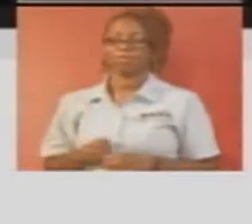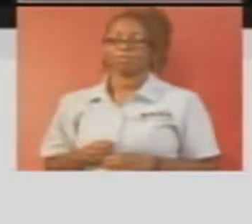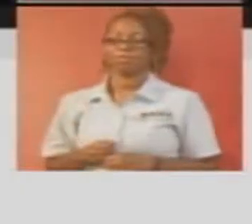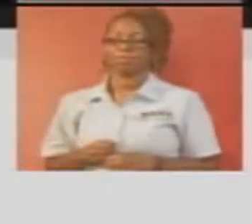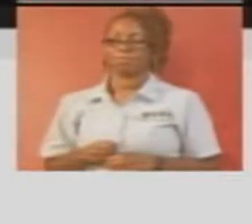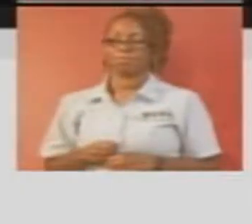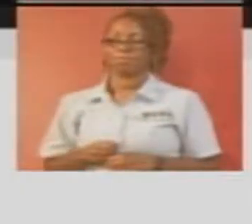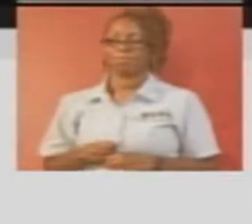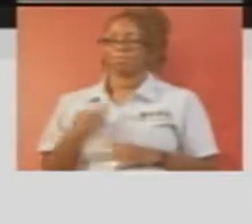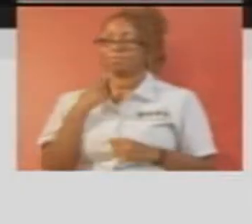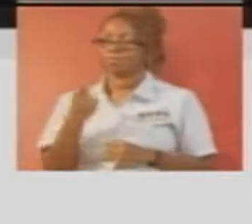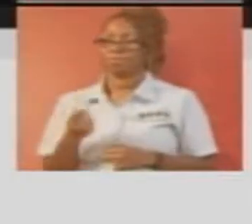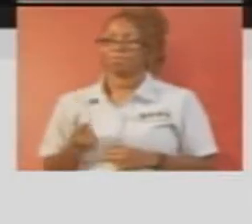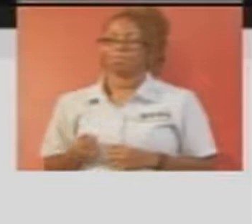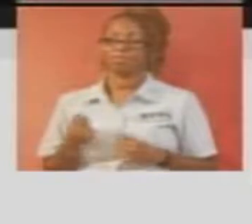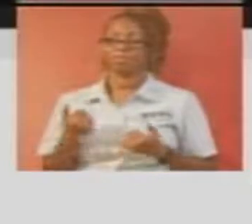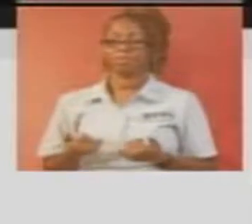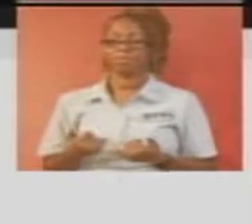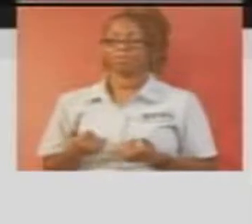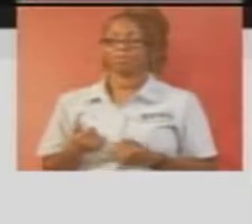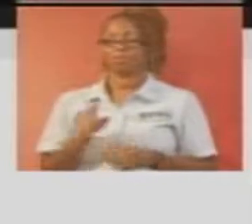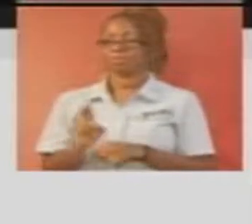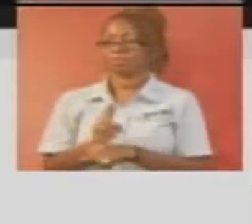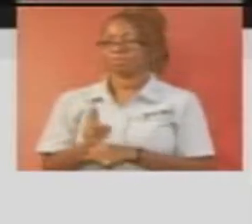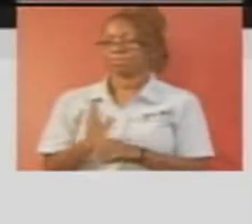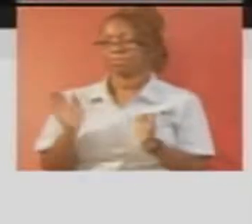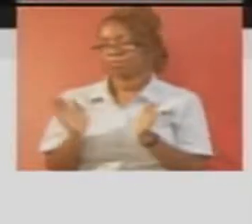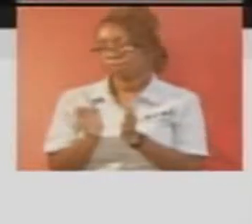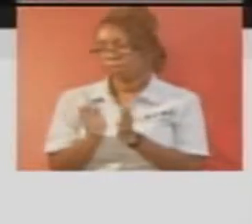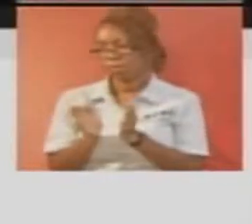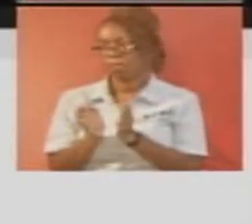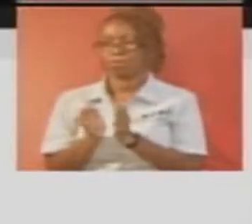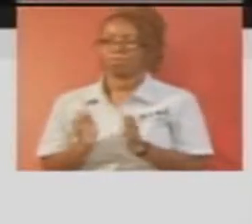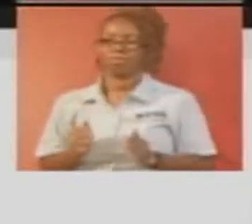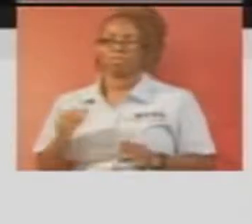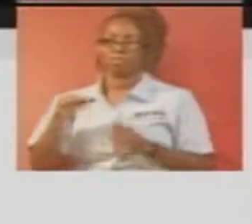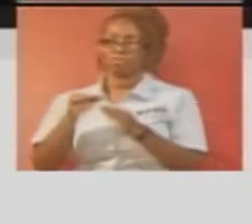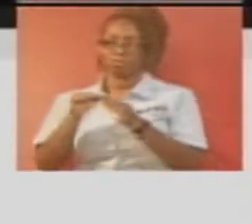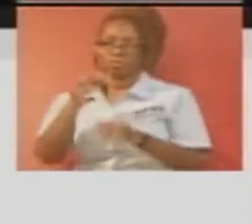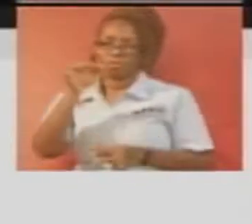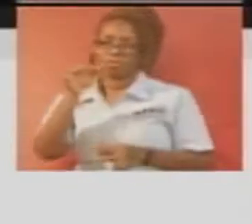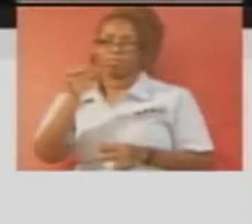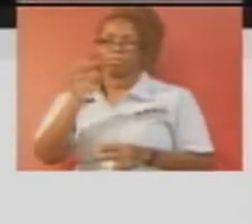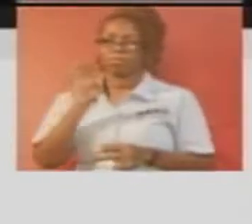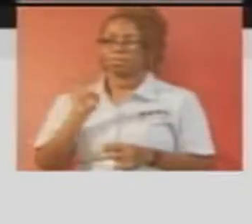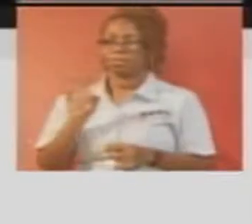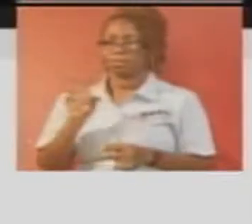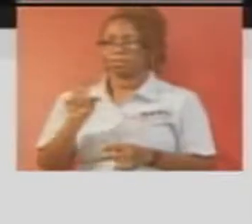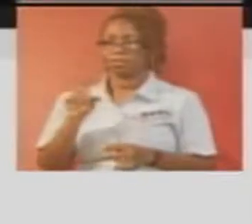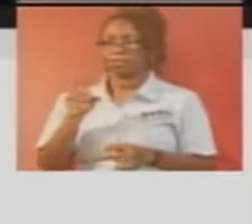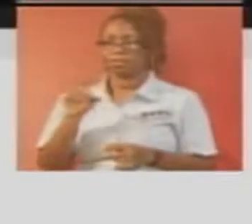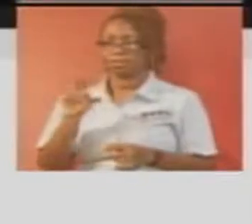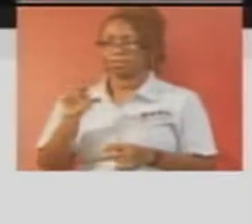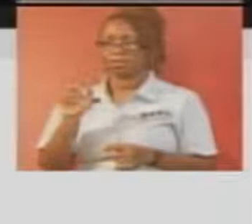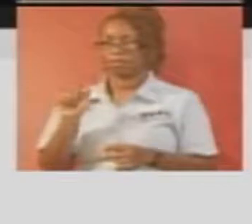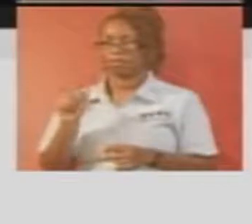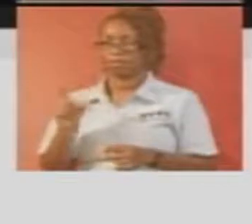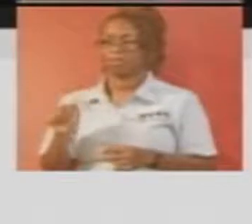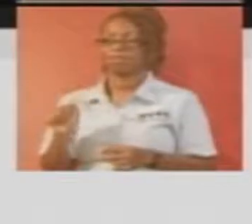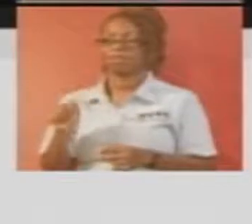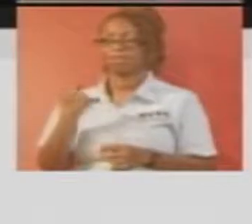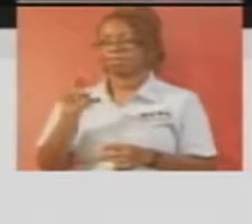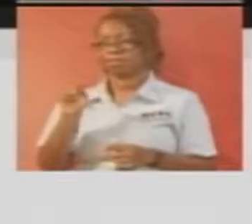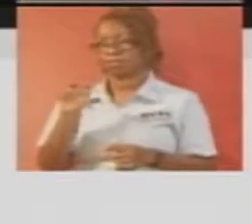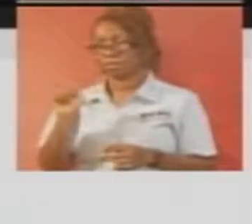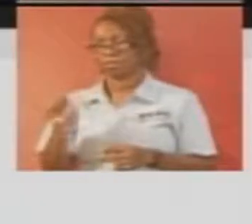the information for how to make the spike protein. RNA is not very readily taken up into cells, so what they've done is they've packaged